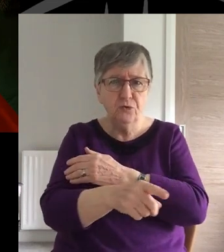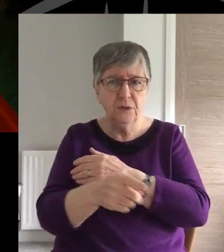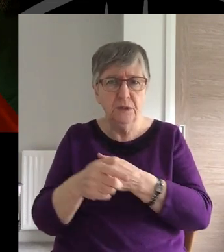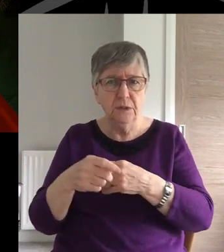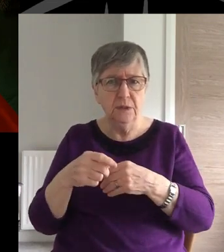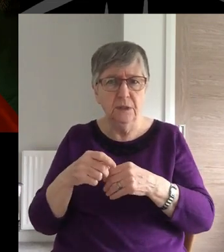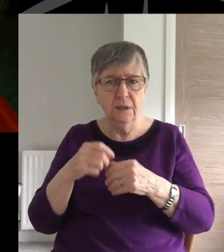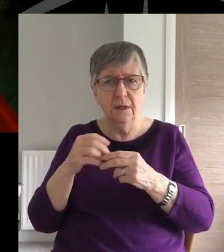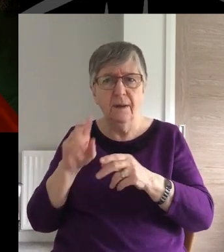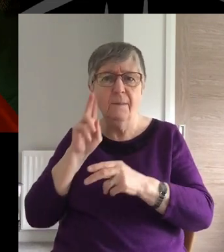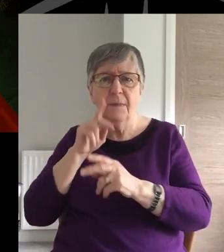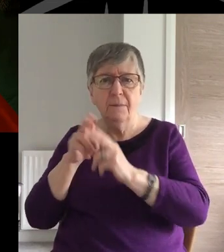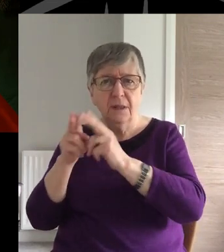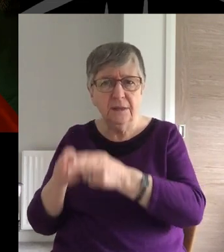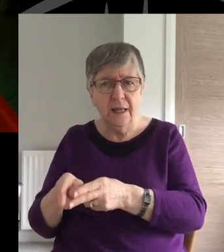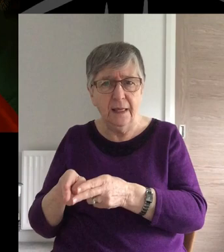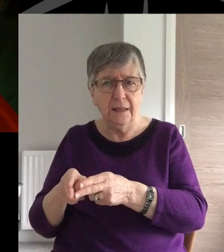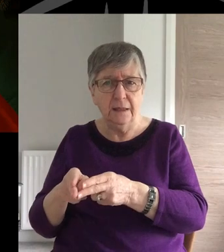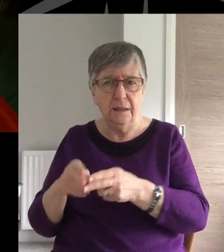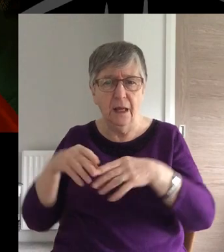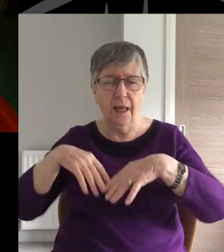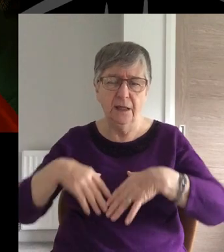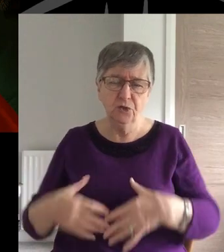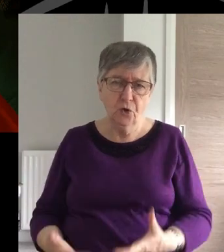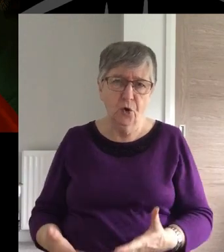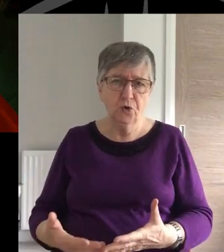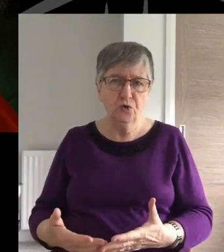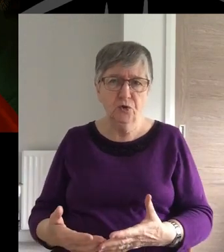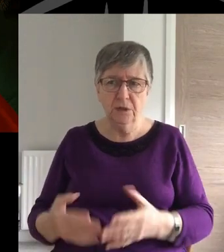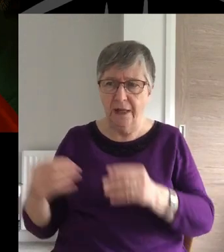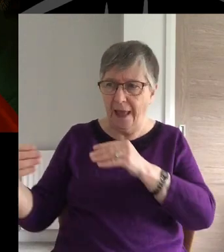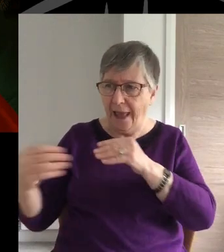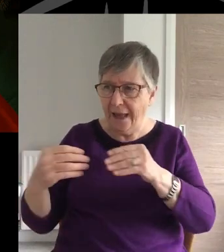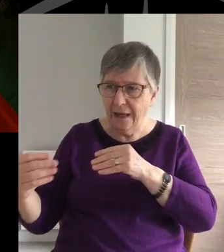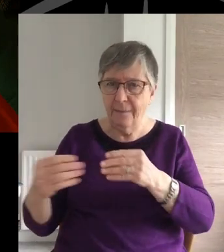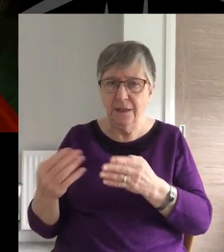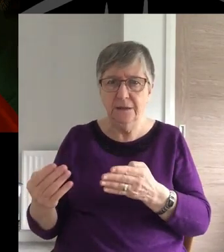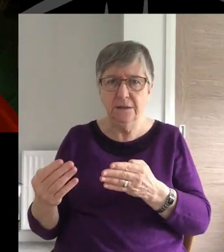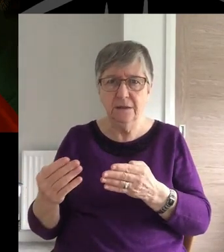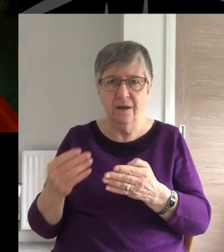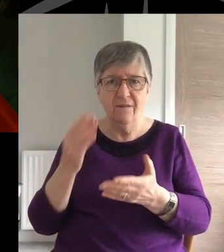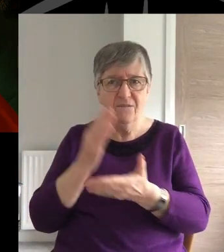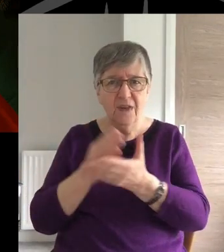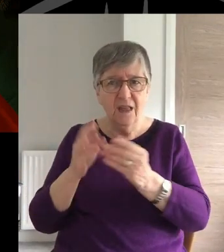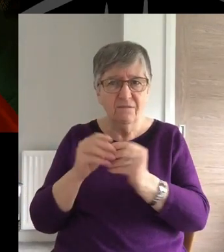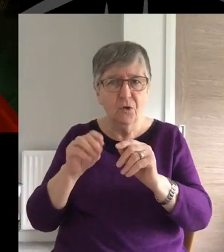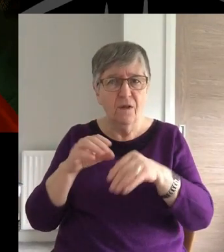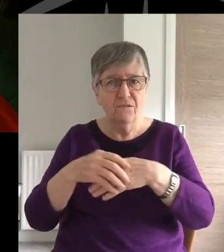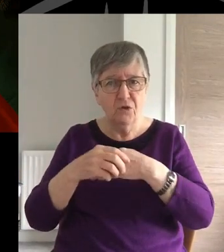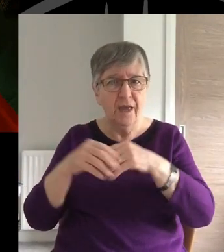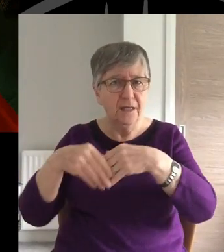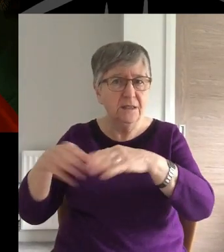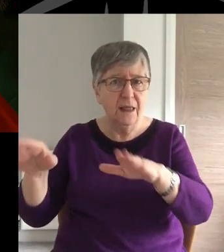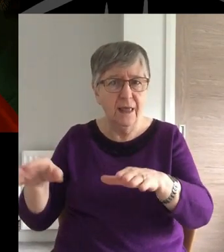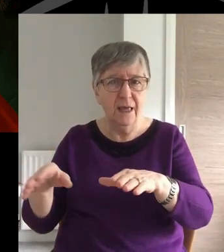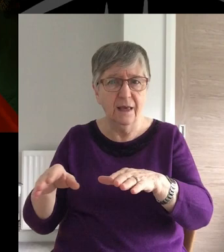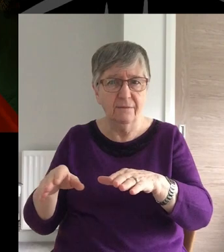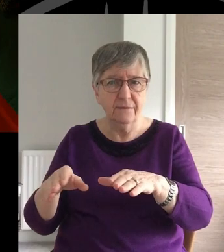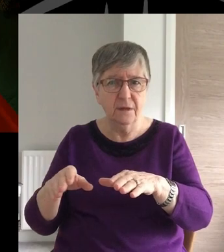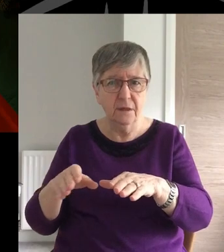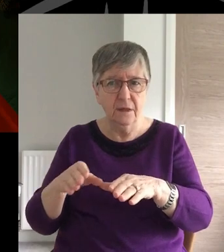bereavement, pangs of hunger and thirst, physical exhaustion, the malice of enemies, the faithfulness of friends, public rejection